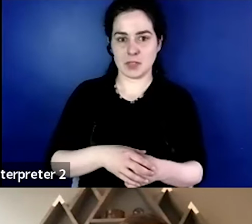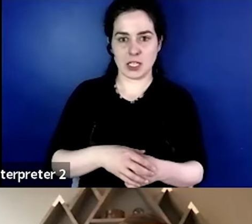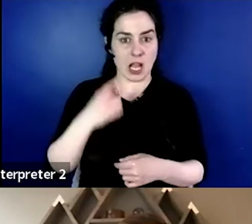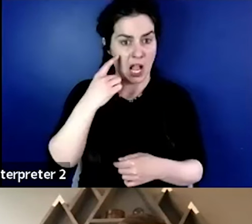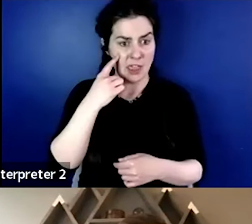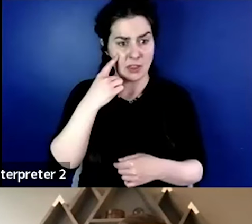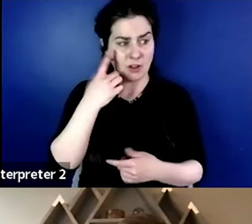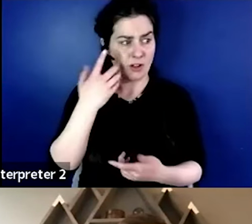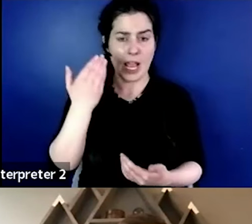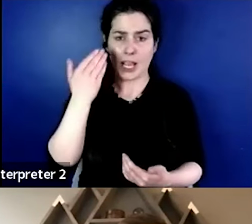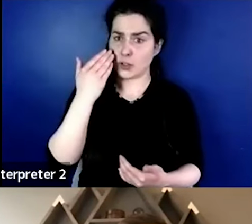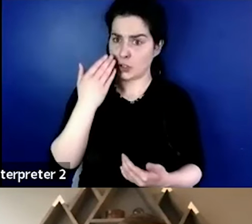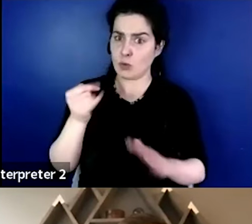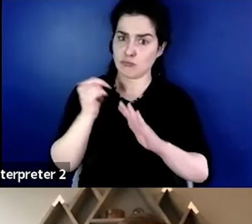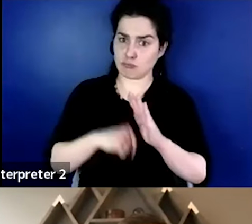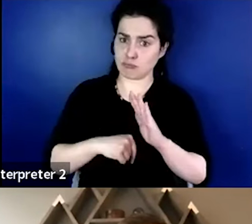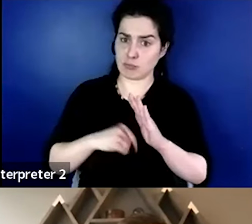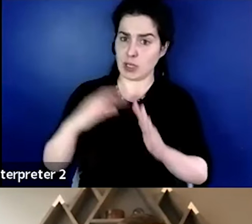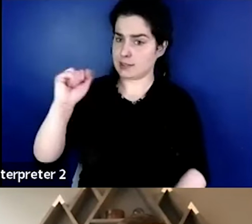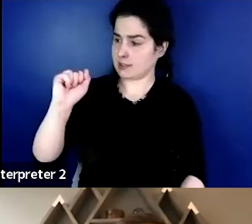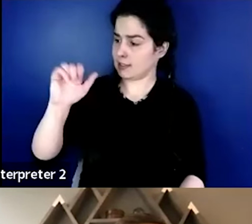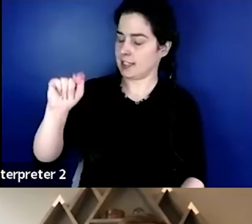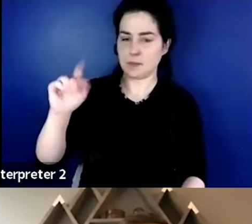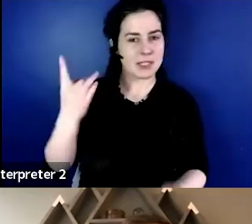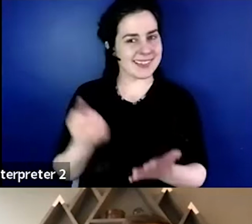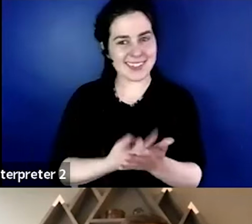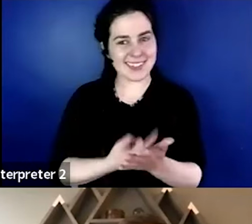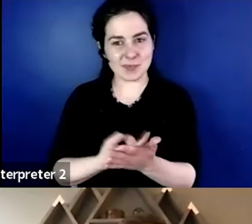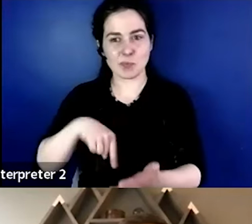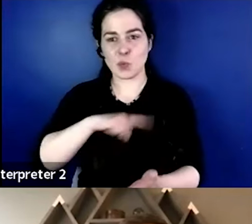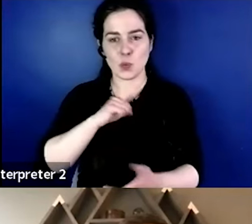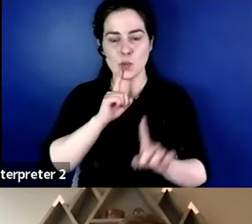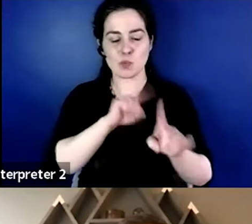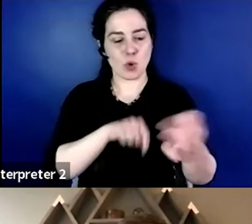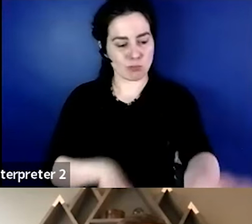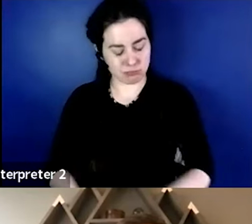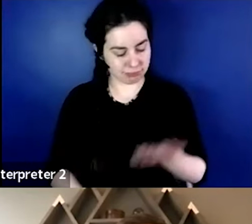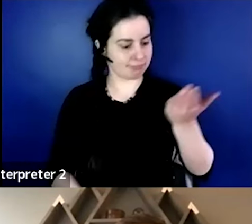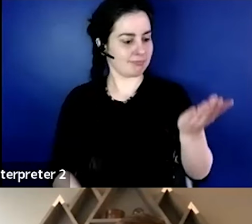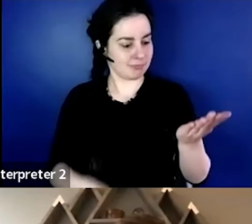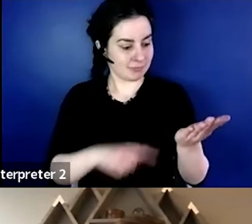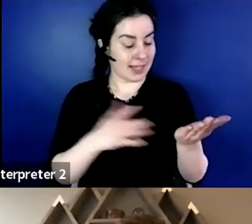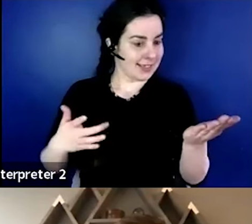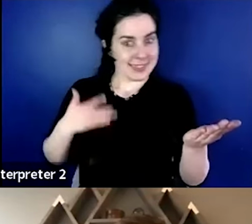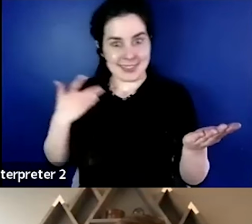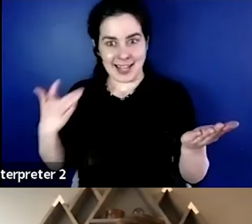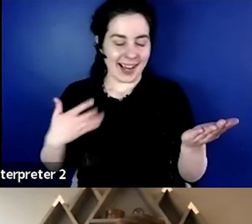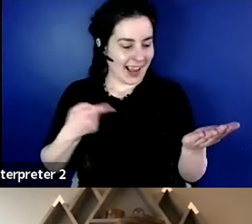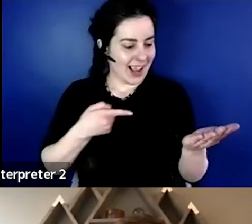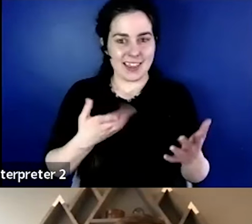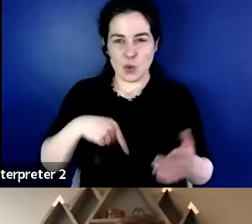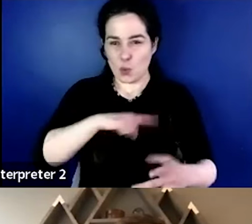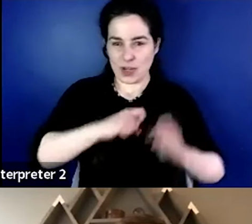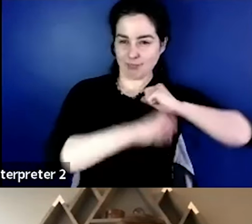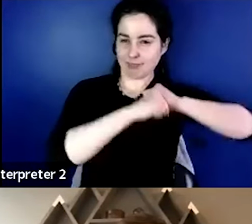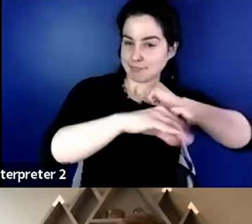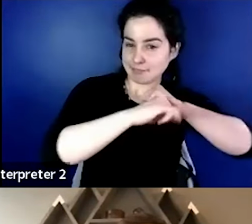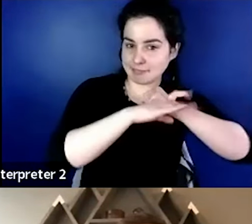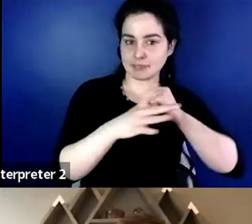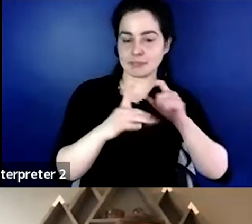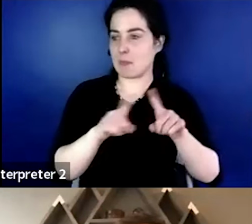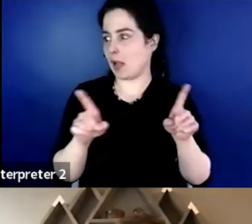act. And I think that sometimes, you know, we receive a report and it's exciting, and then we make sure that we promote that. But